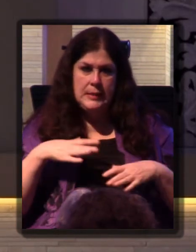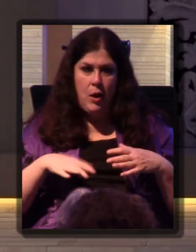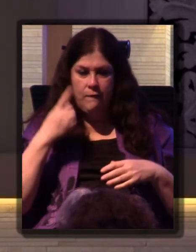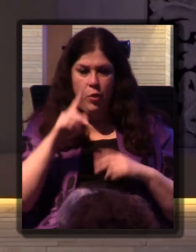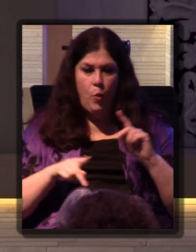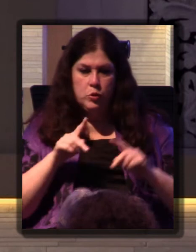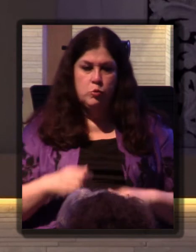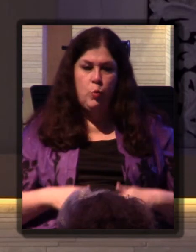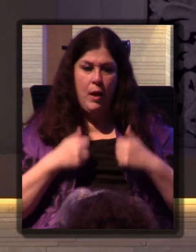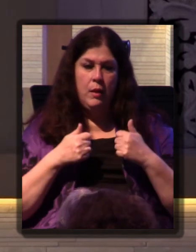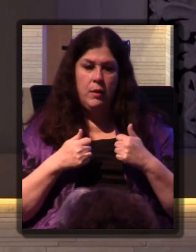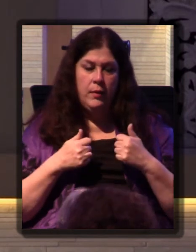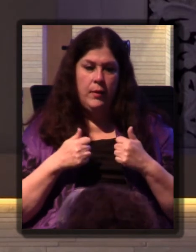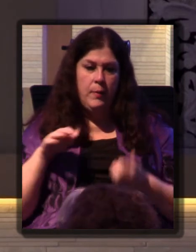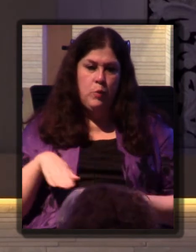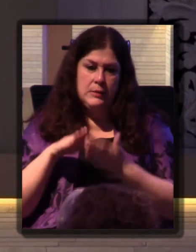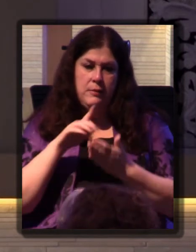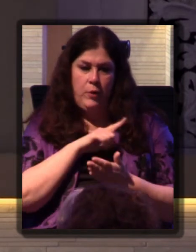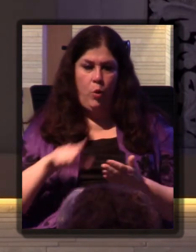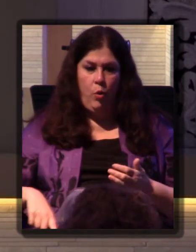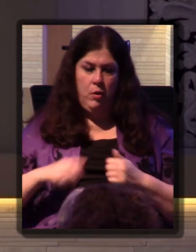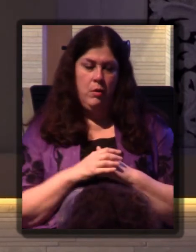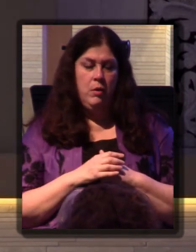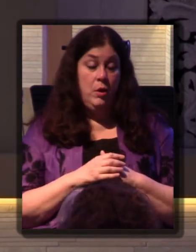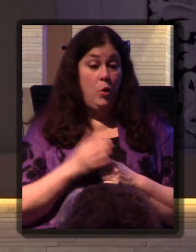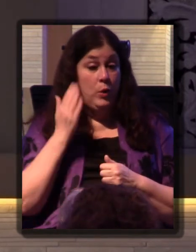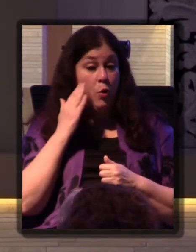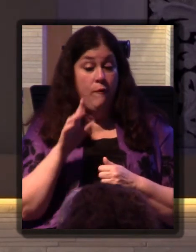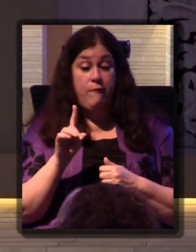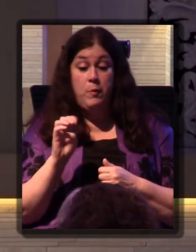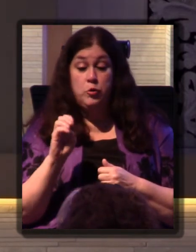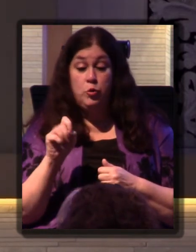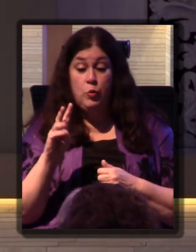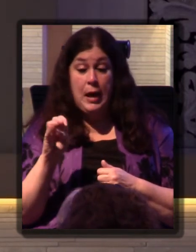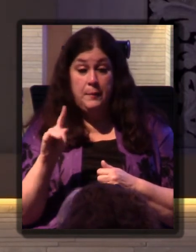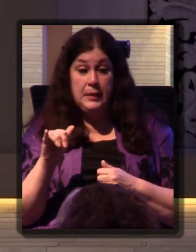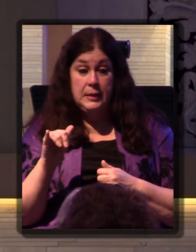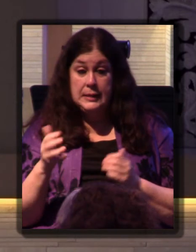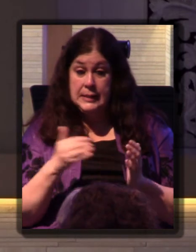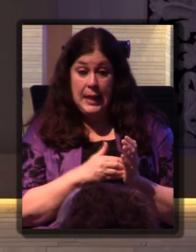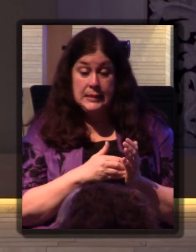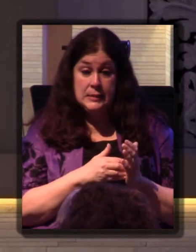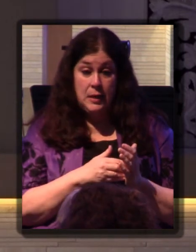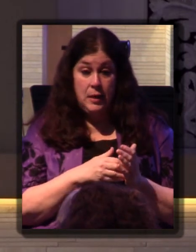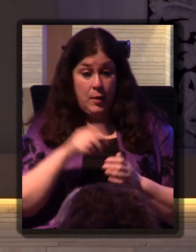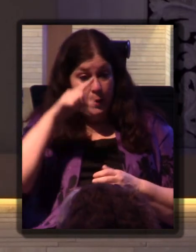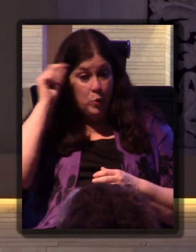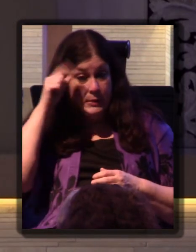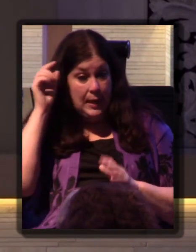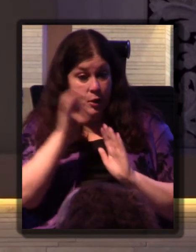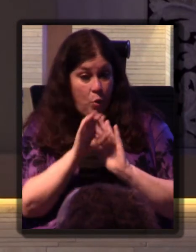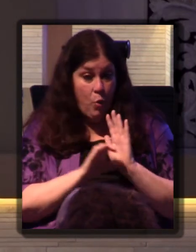attire for those who dwell in the presence of the Lord. Now we know from Deuteronomy it's against